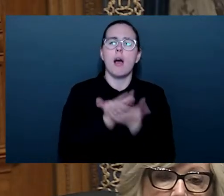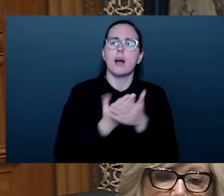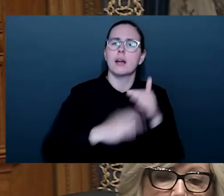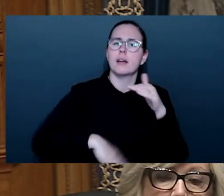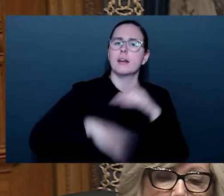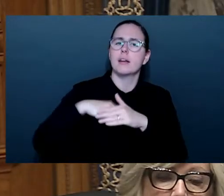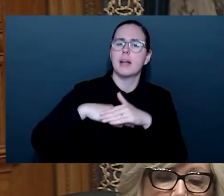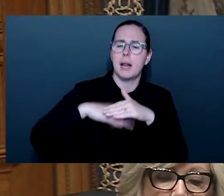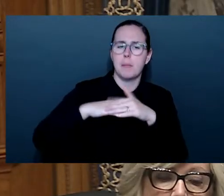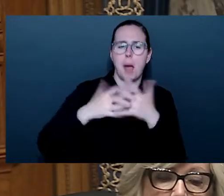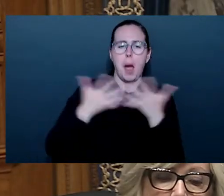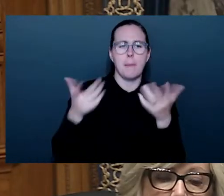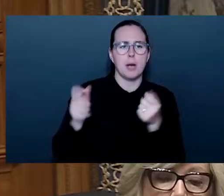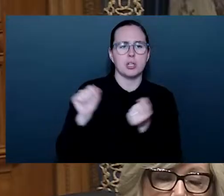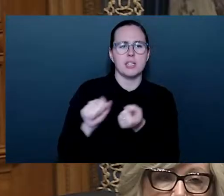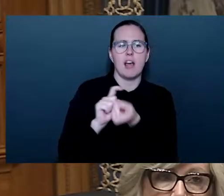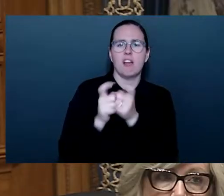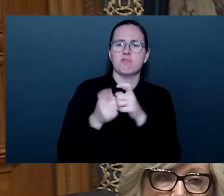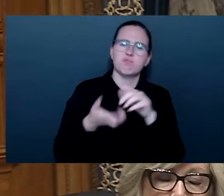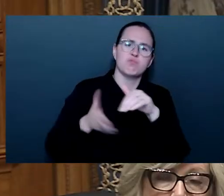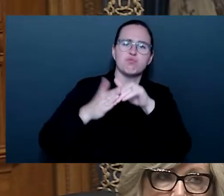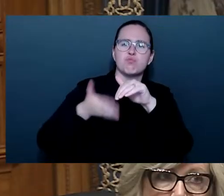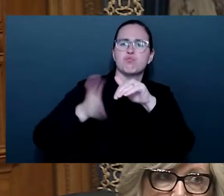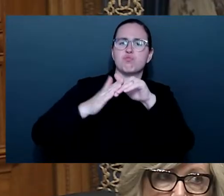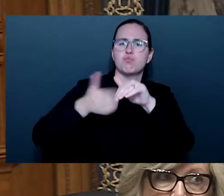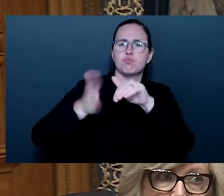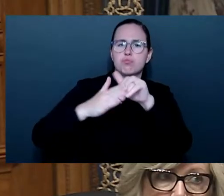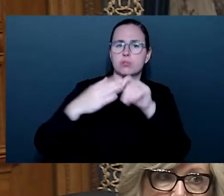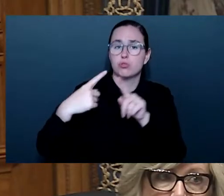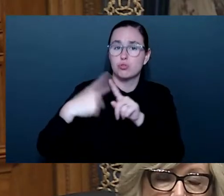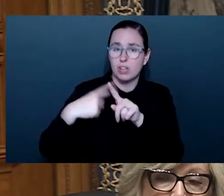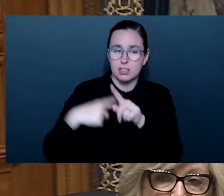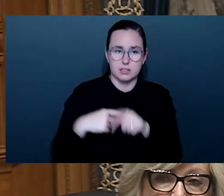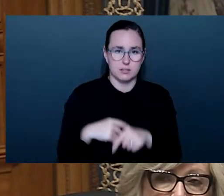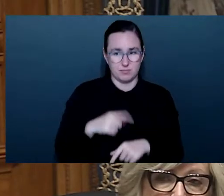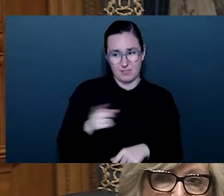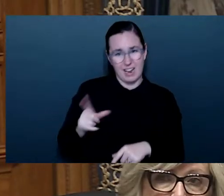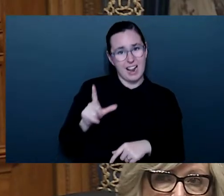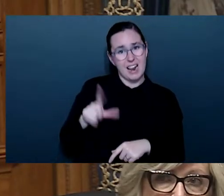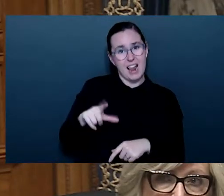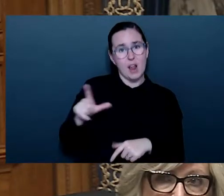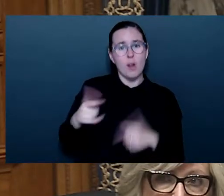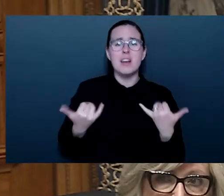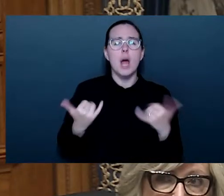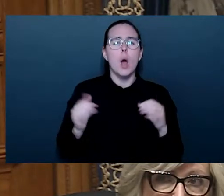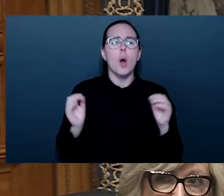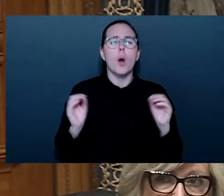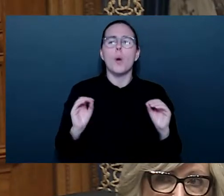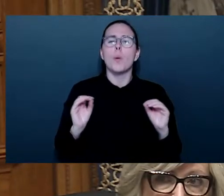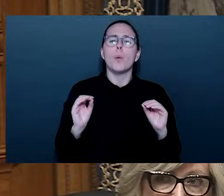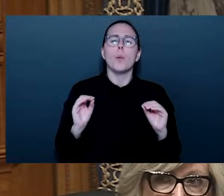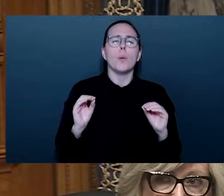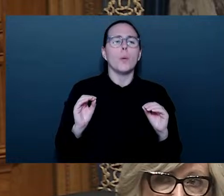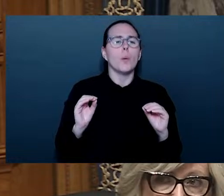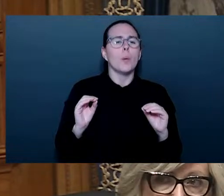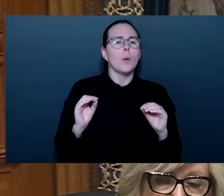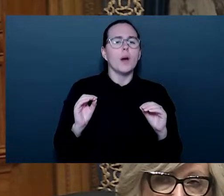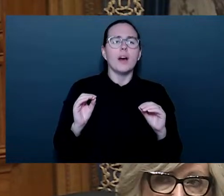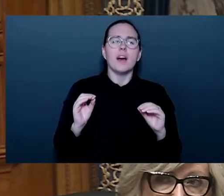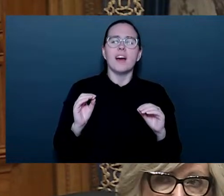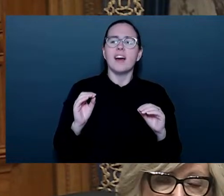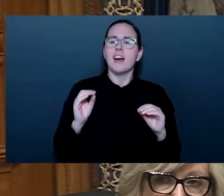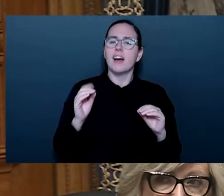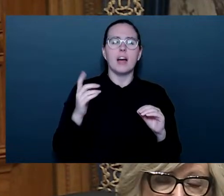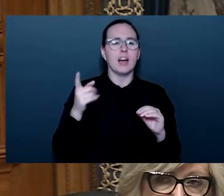the financial incentive to evict tenants for profit and help keep existing homes affordable. This